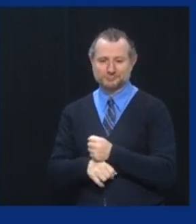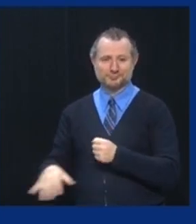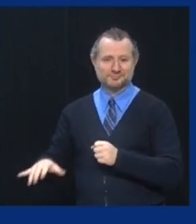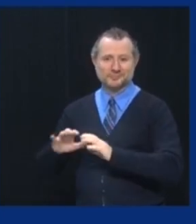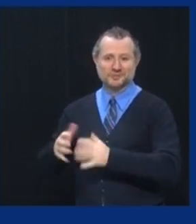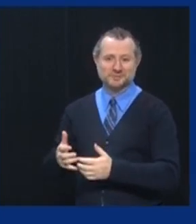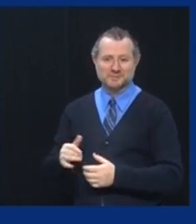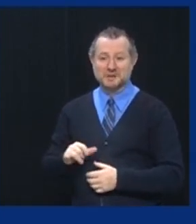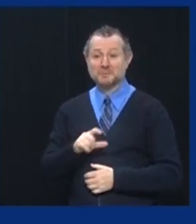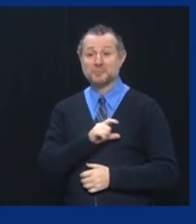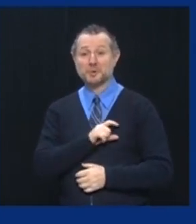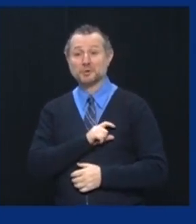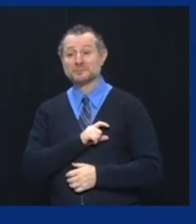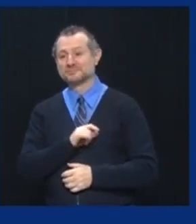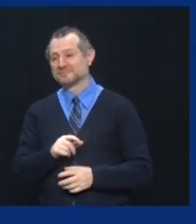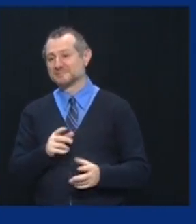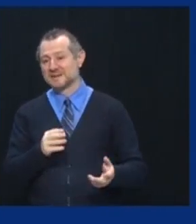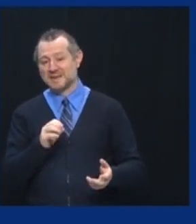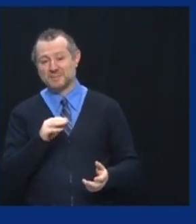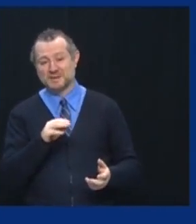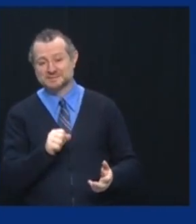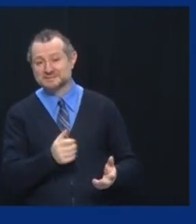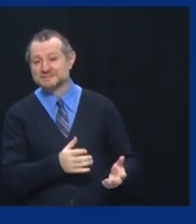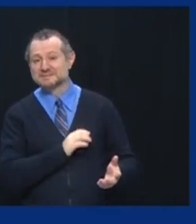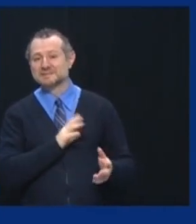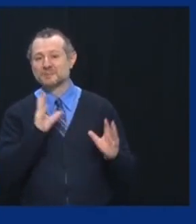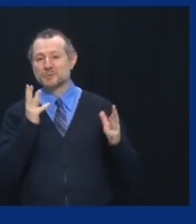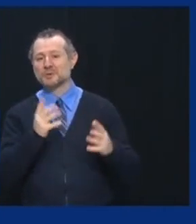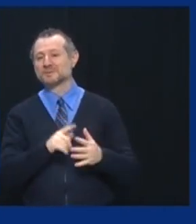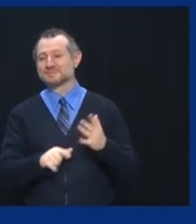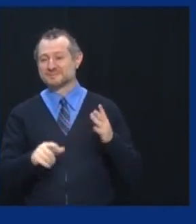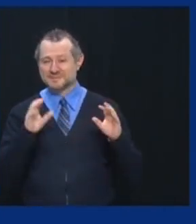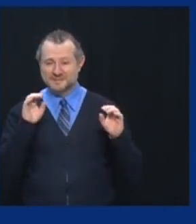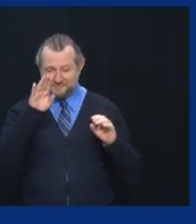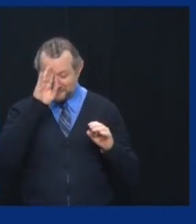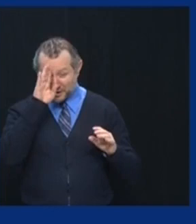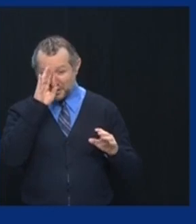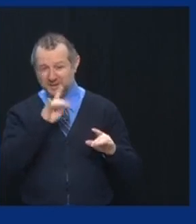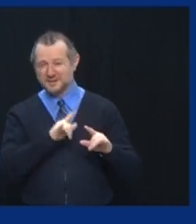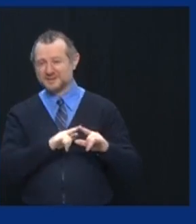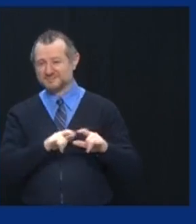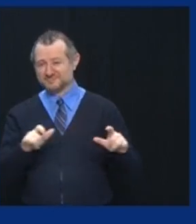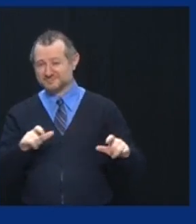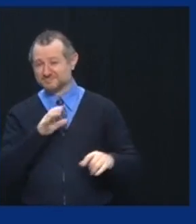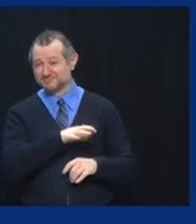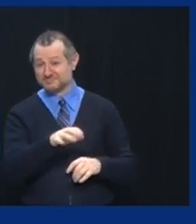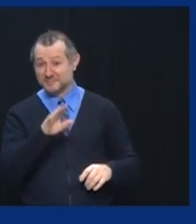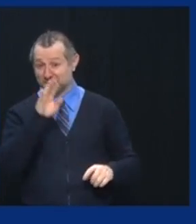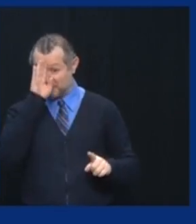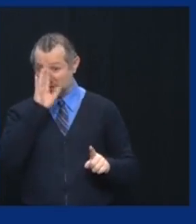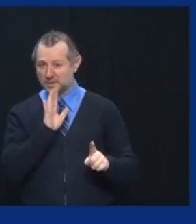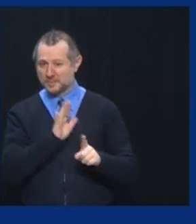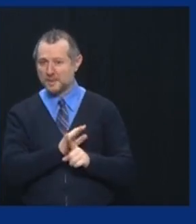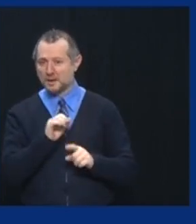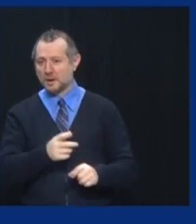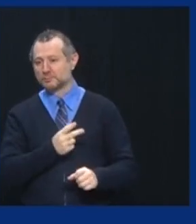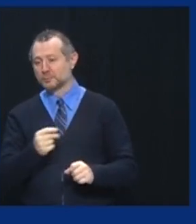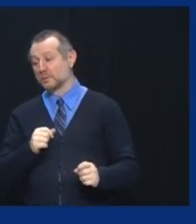police have EMS, EMT, fire department can vaccinate police, etc.